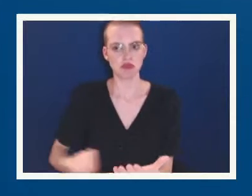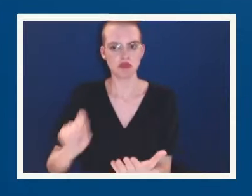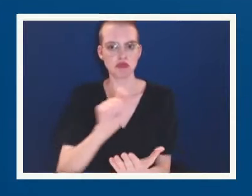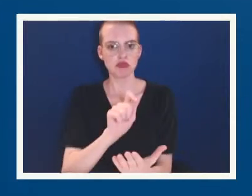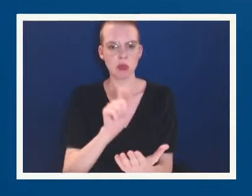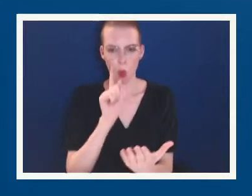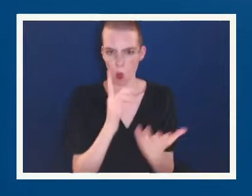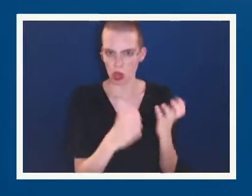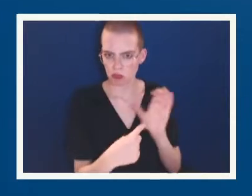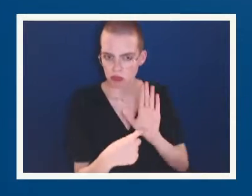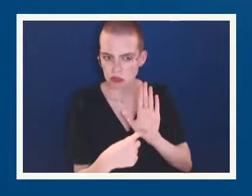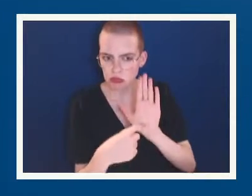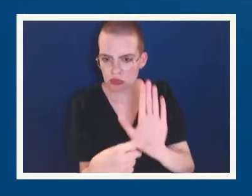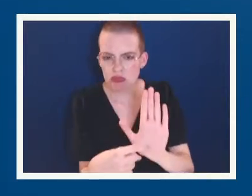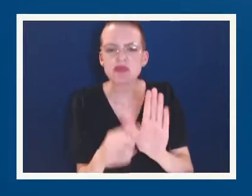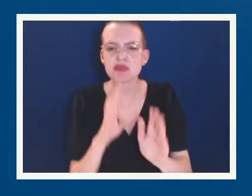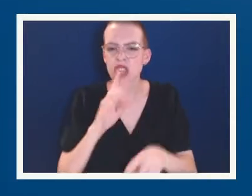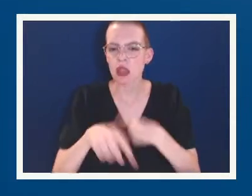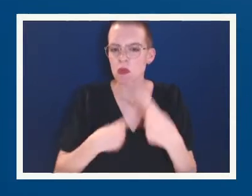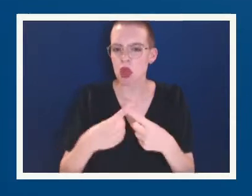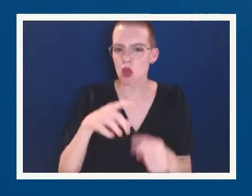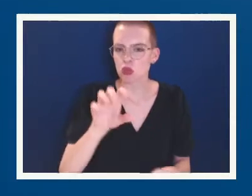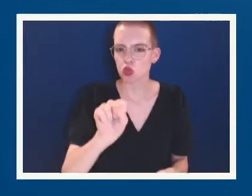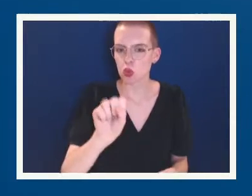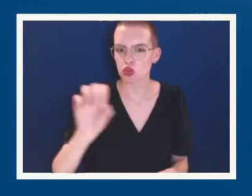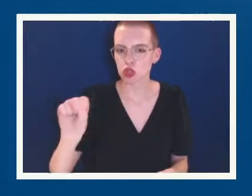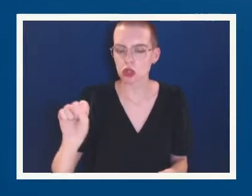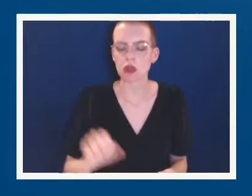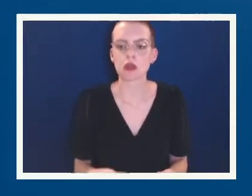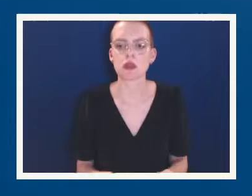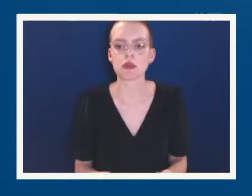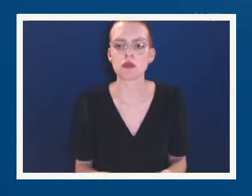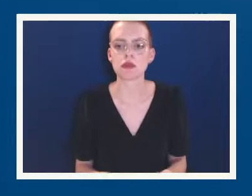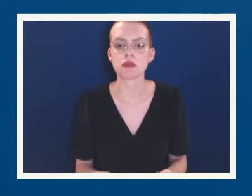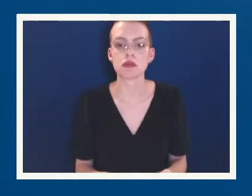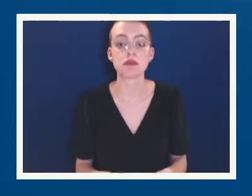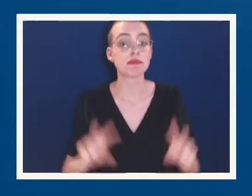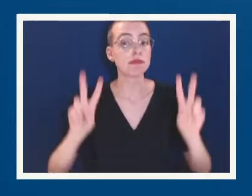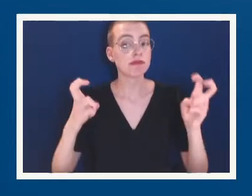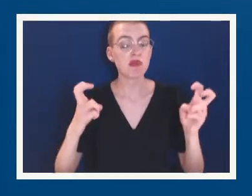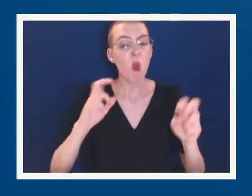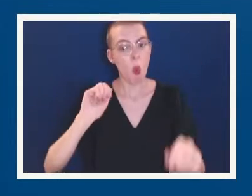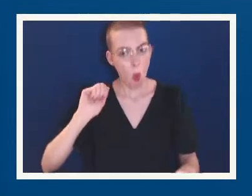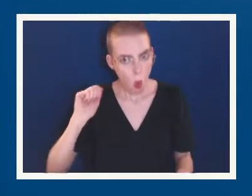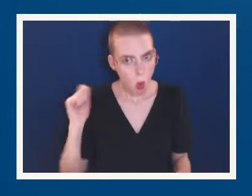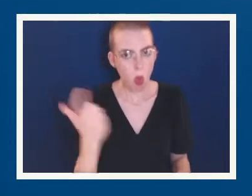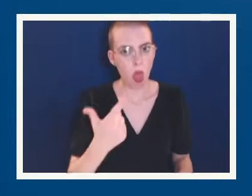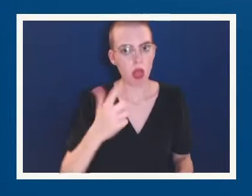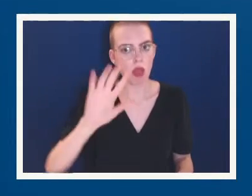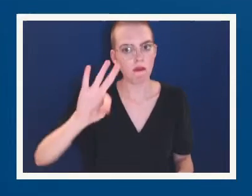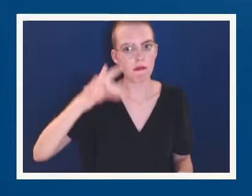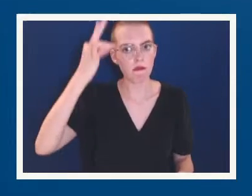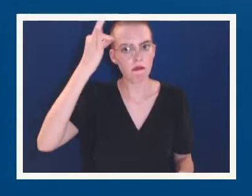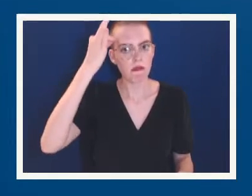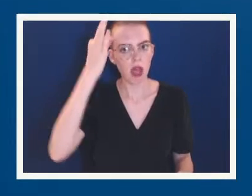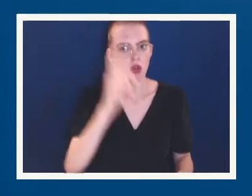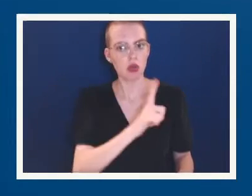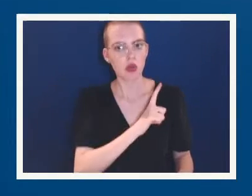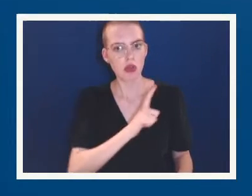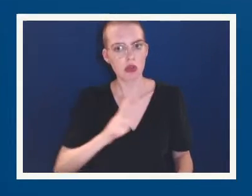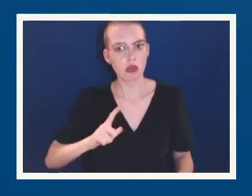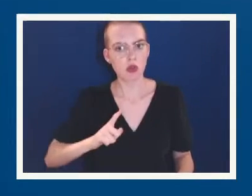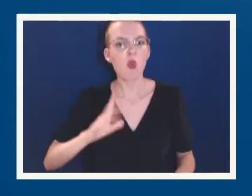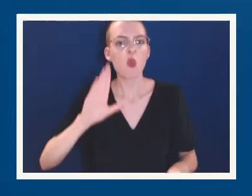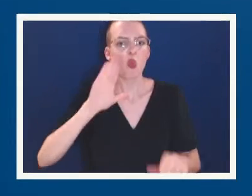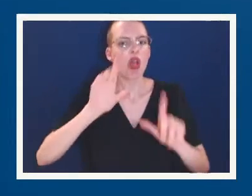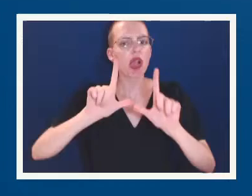about Social Security. It says, all federal legislation sunsets in 5 years. If